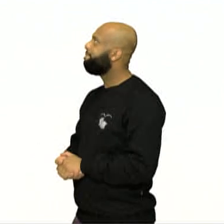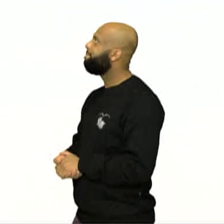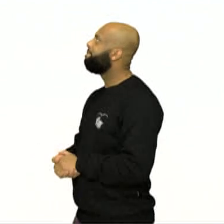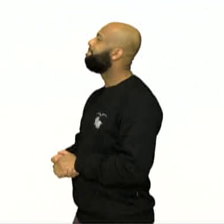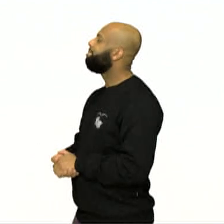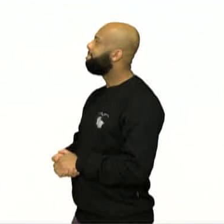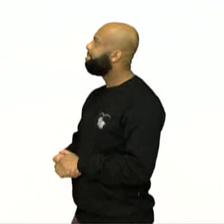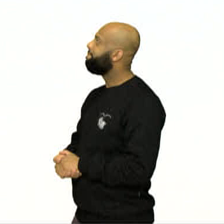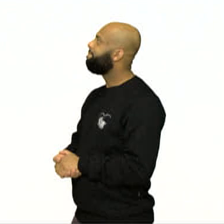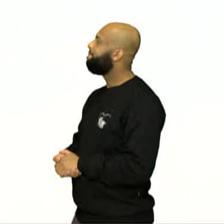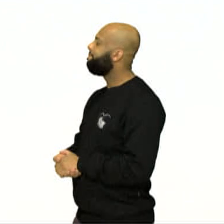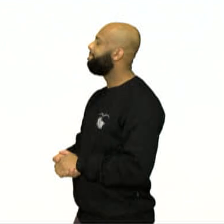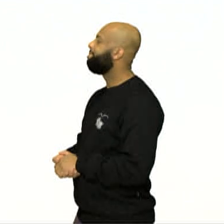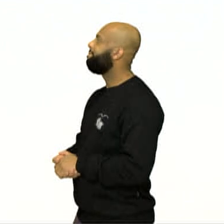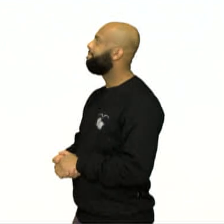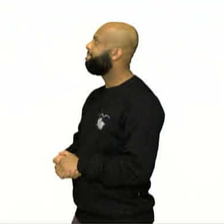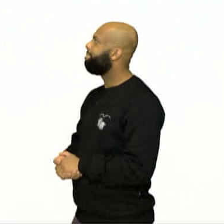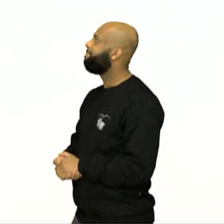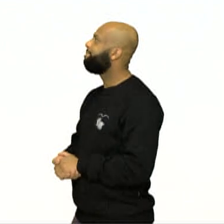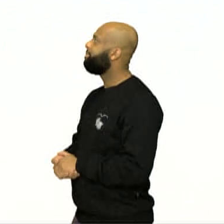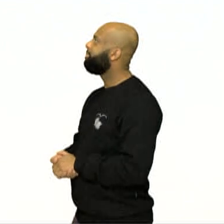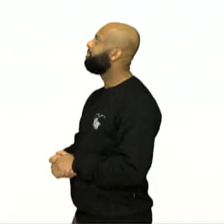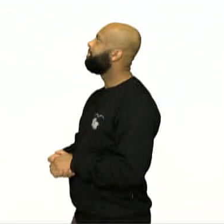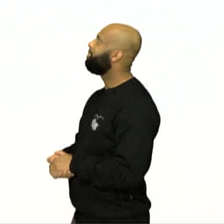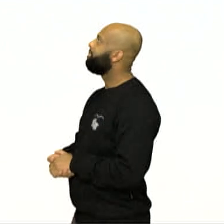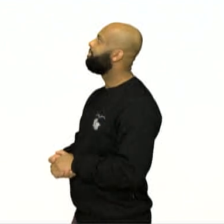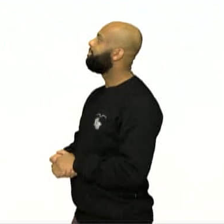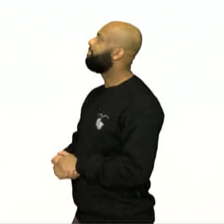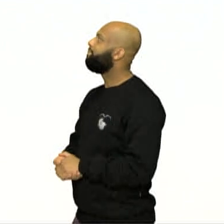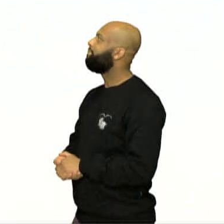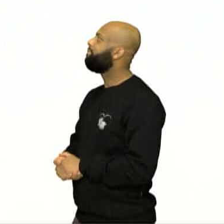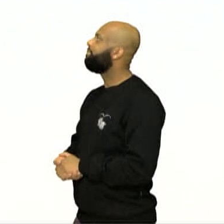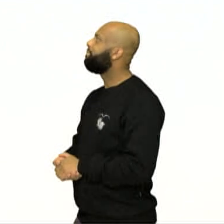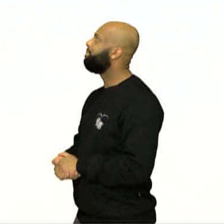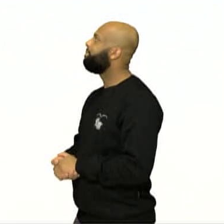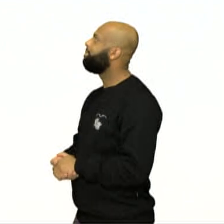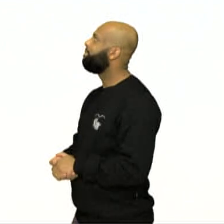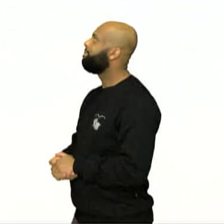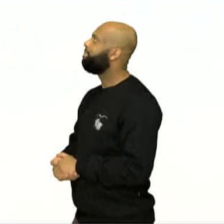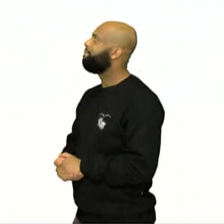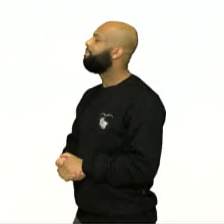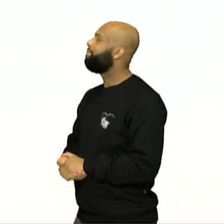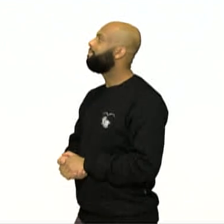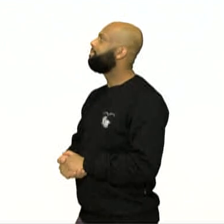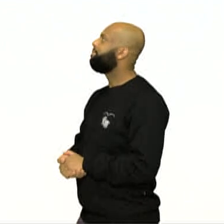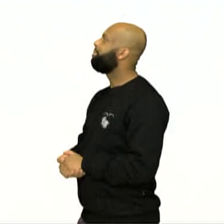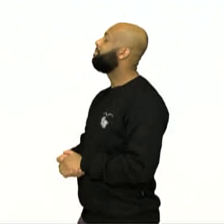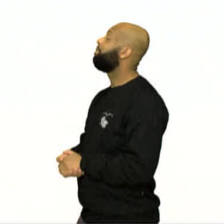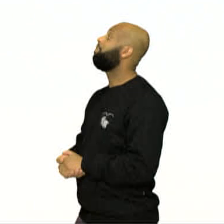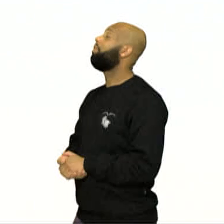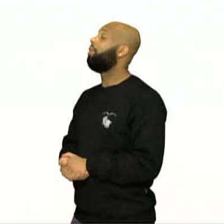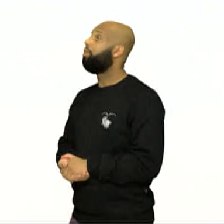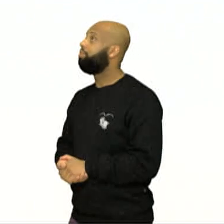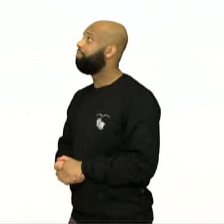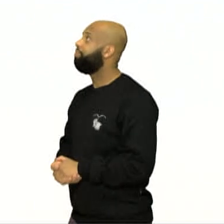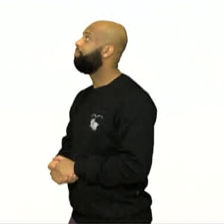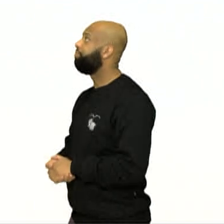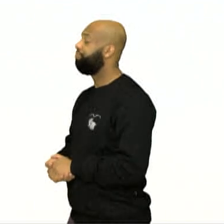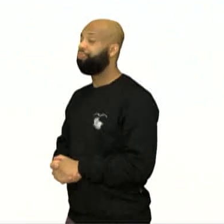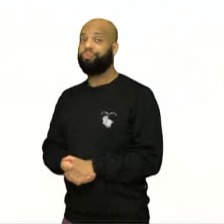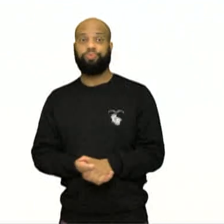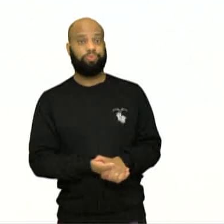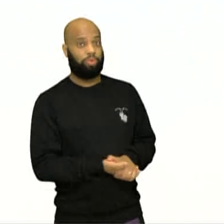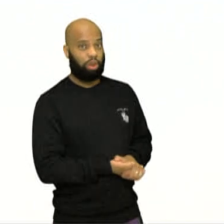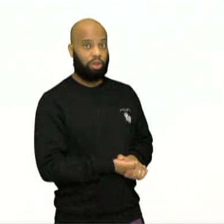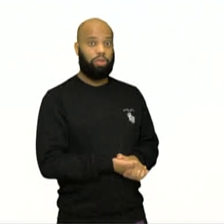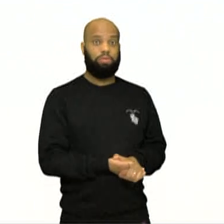Others enjoy camping in the national parks. There are 39 national parks in Canada. O Canadá é